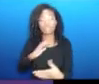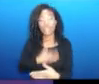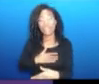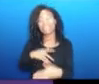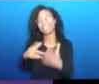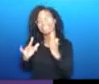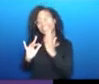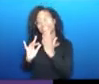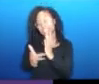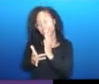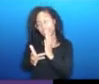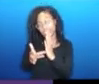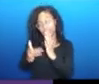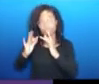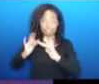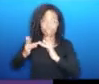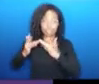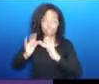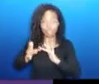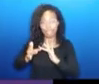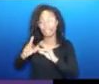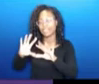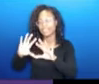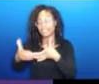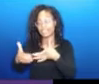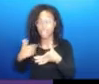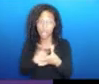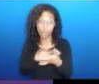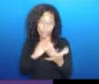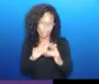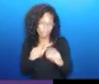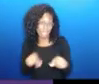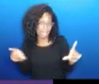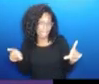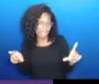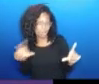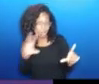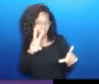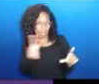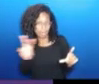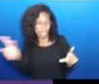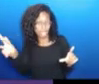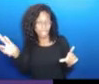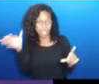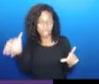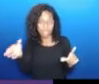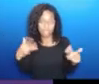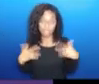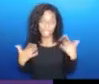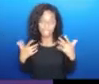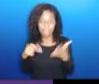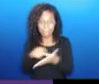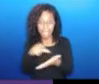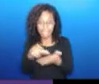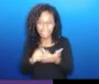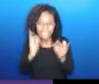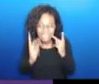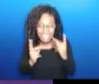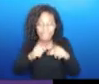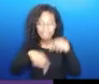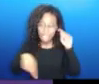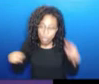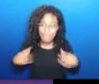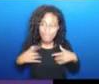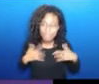with the first thing being our website up. There we have our events page. You can see some of the various events